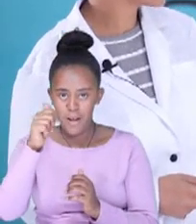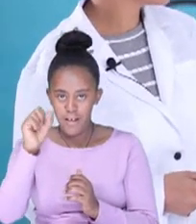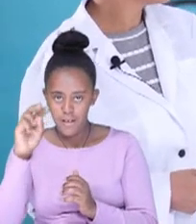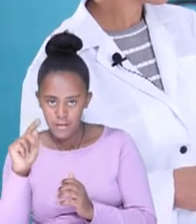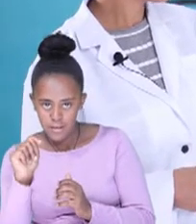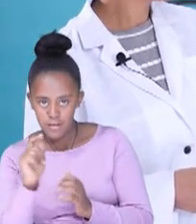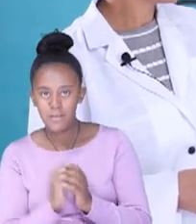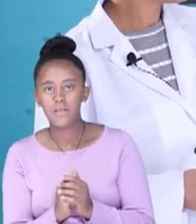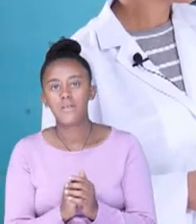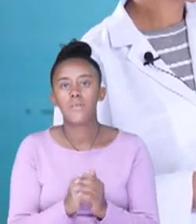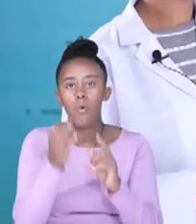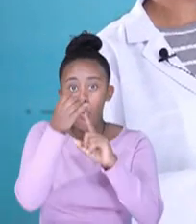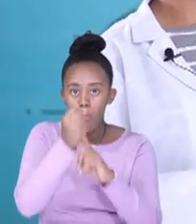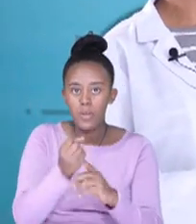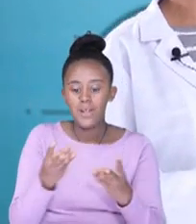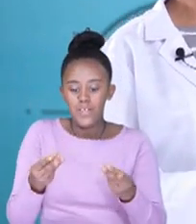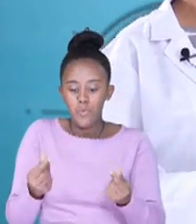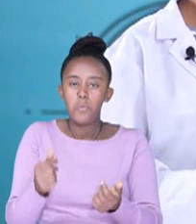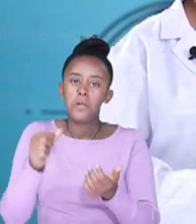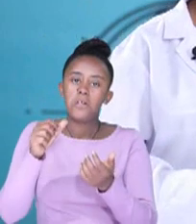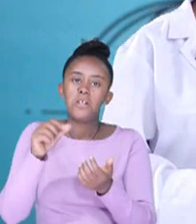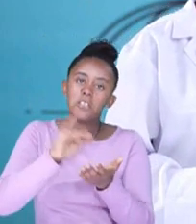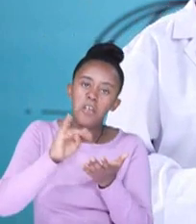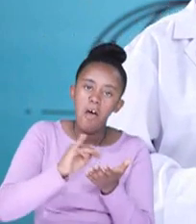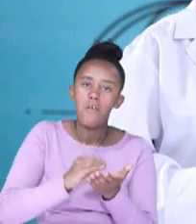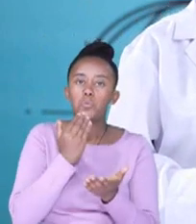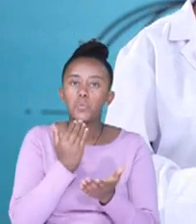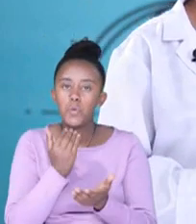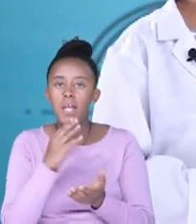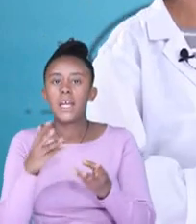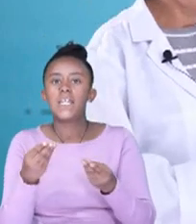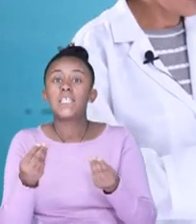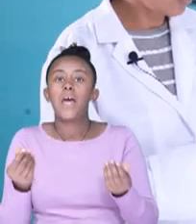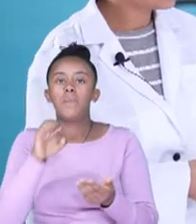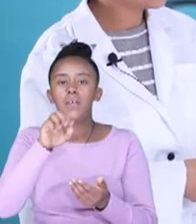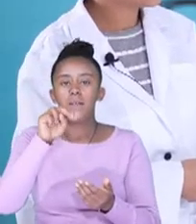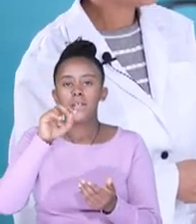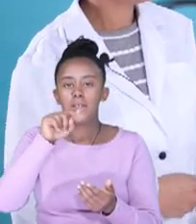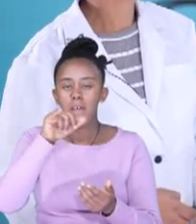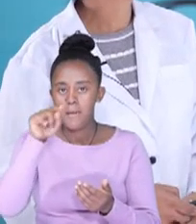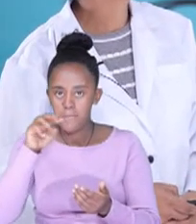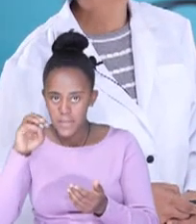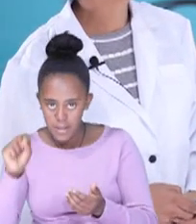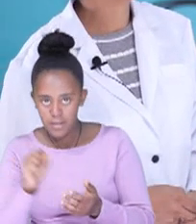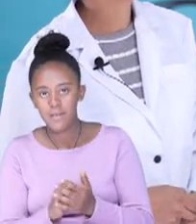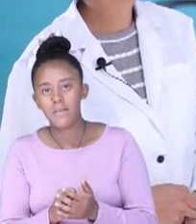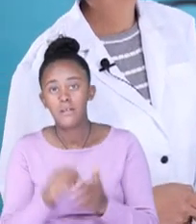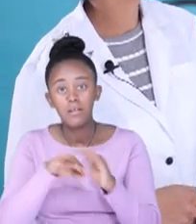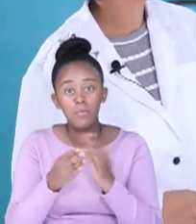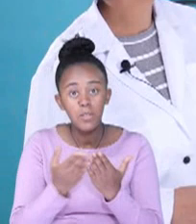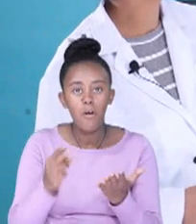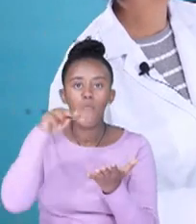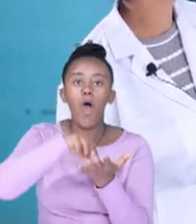have told you, contain dissolved salts, sugar, enzyme, and so on. These are found in